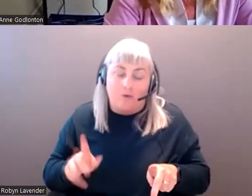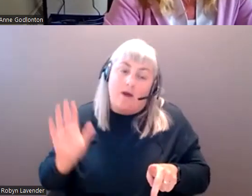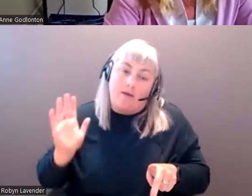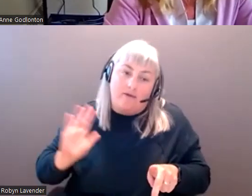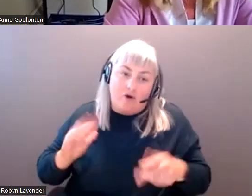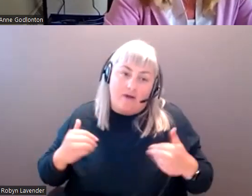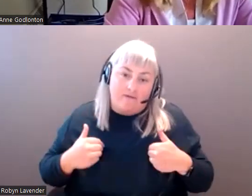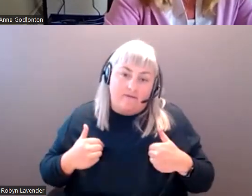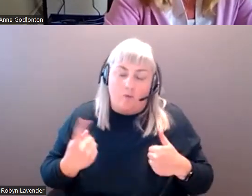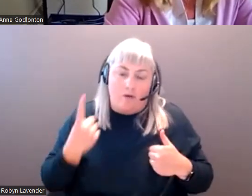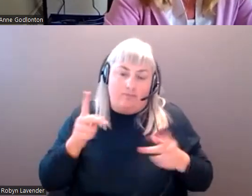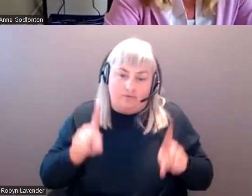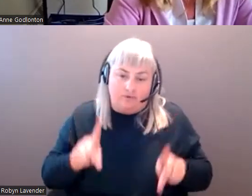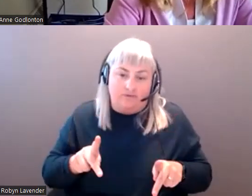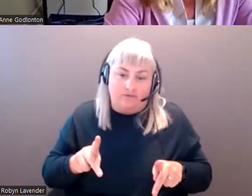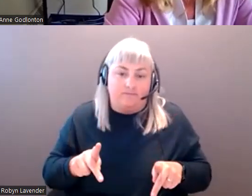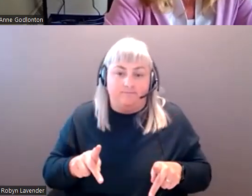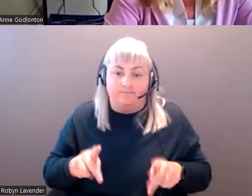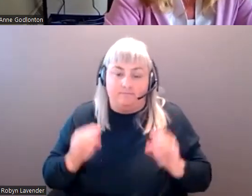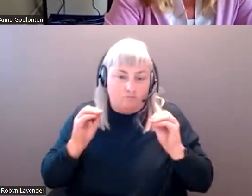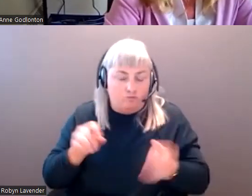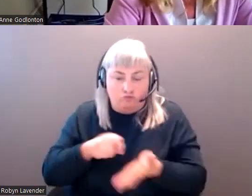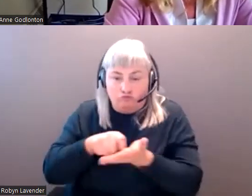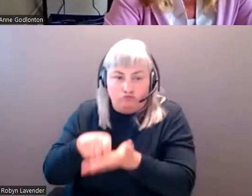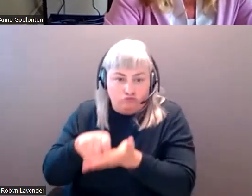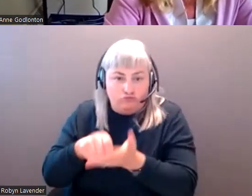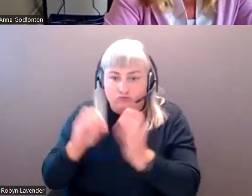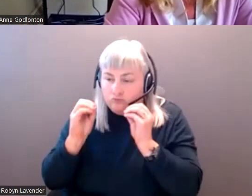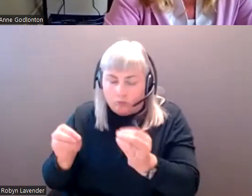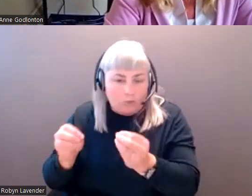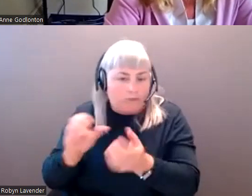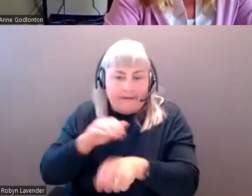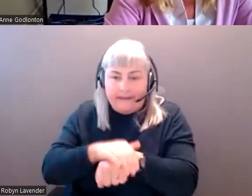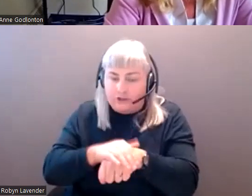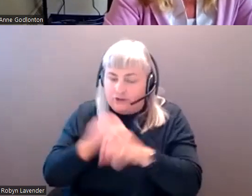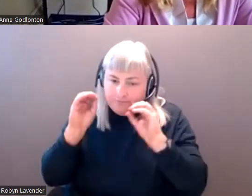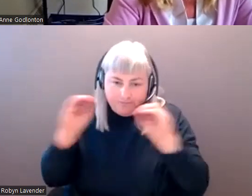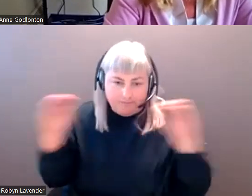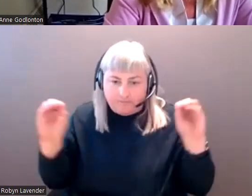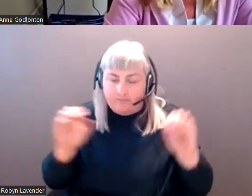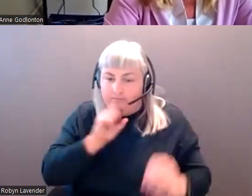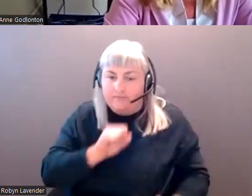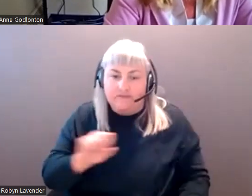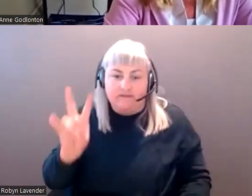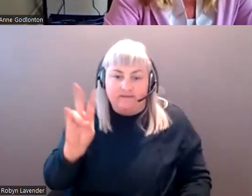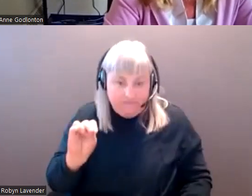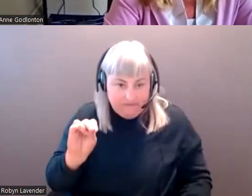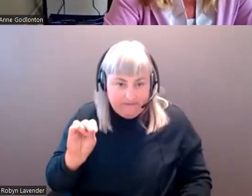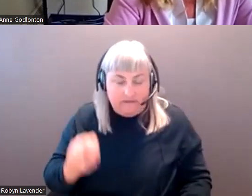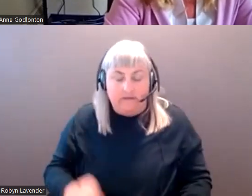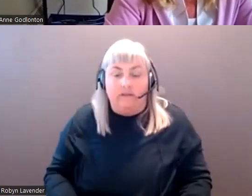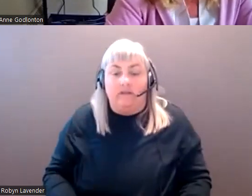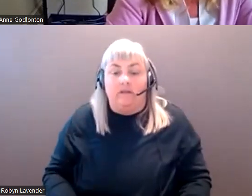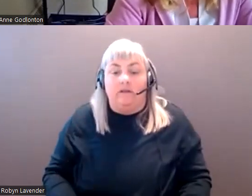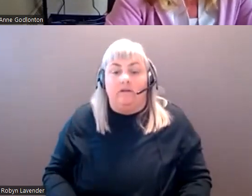that is illiterate and doesn't speak English at 70 years of age. And I